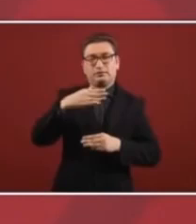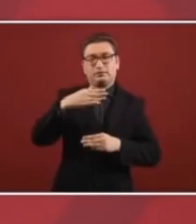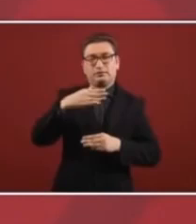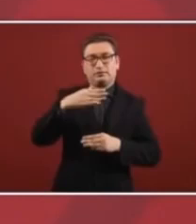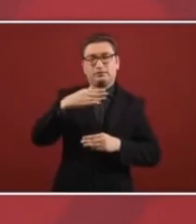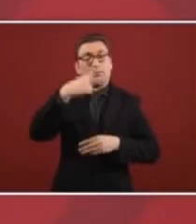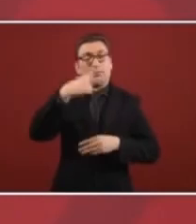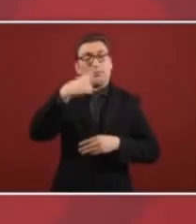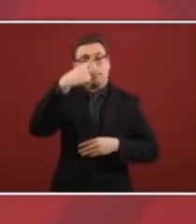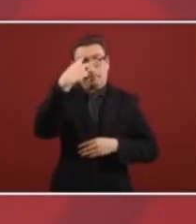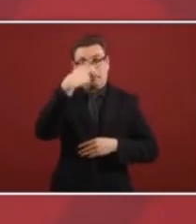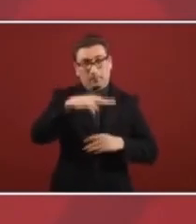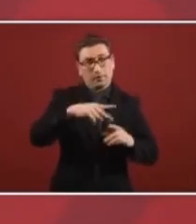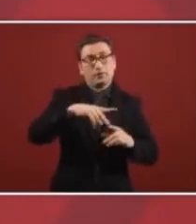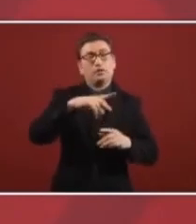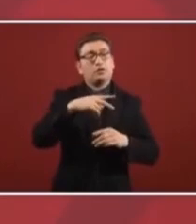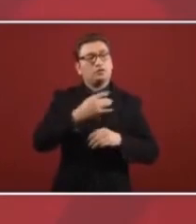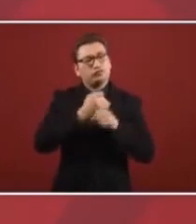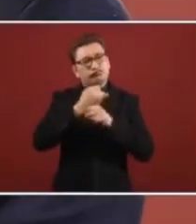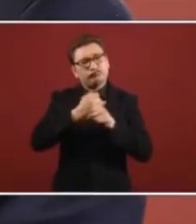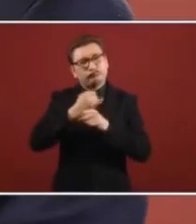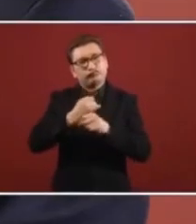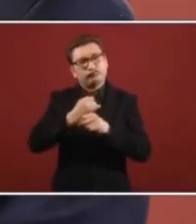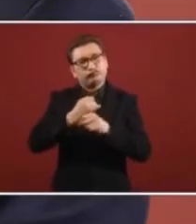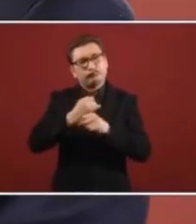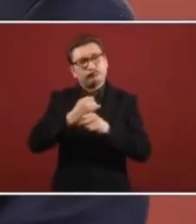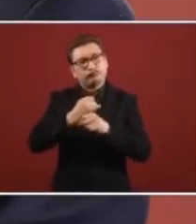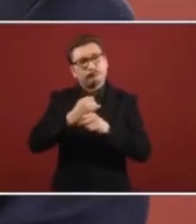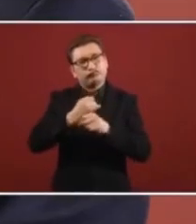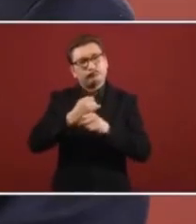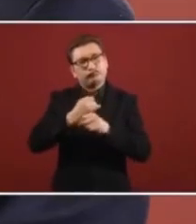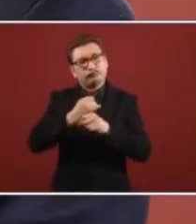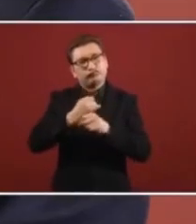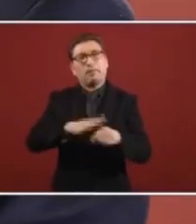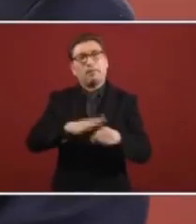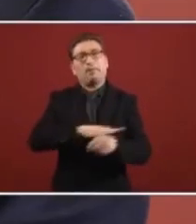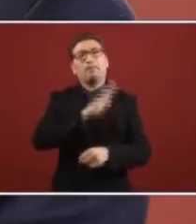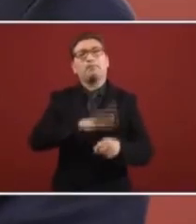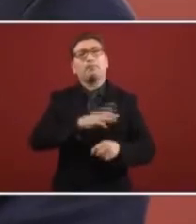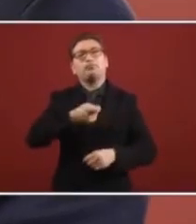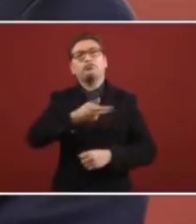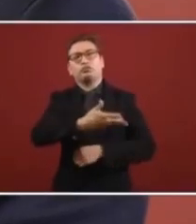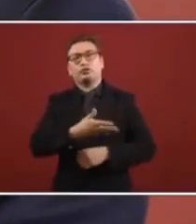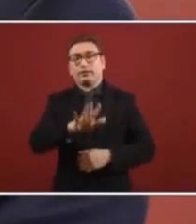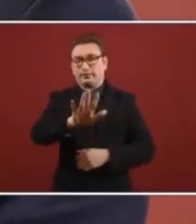Mexico. y fíjense, And imagine this.